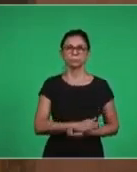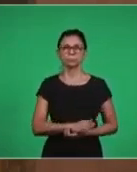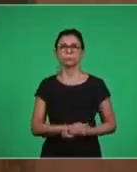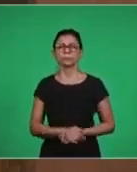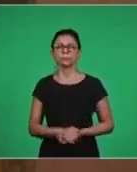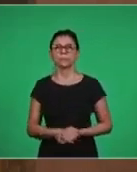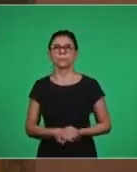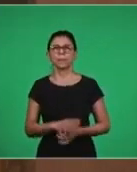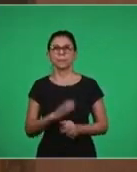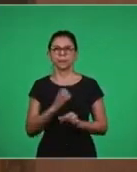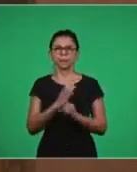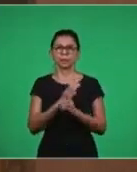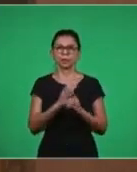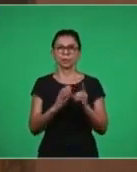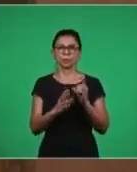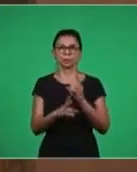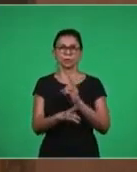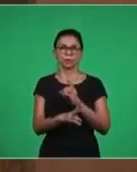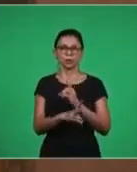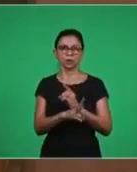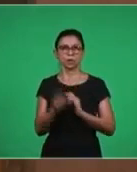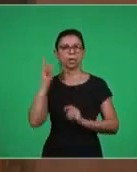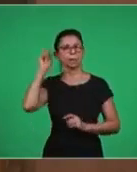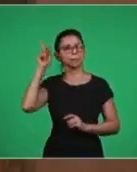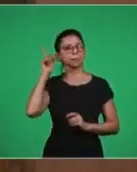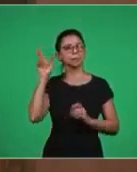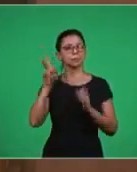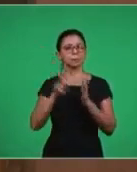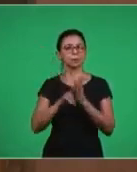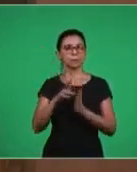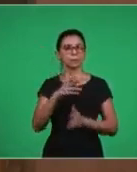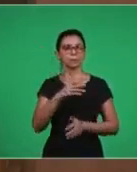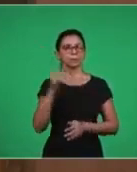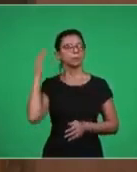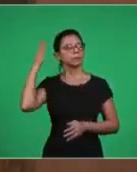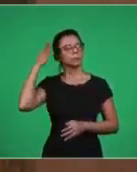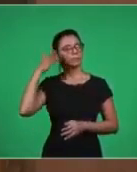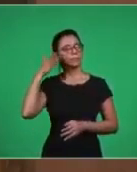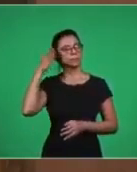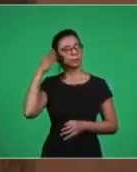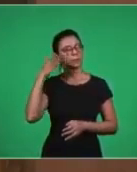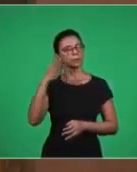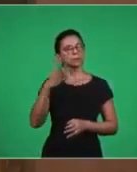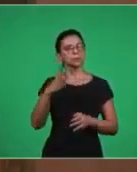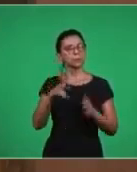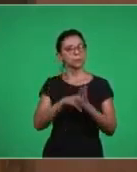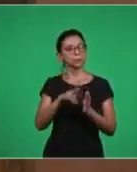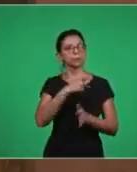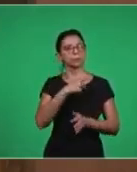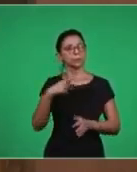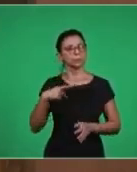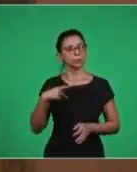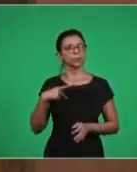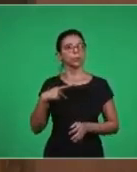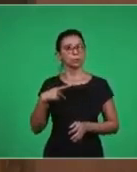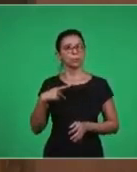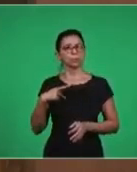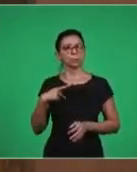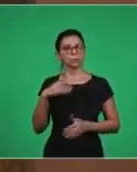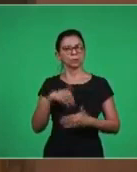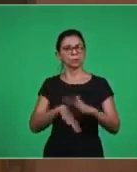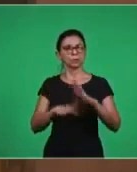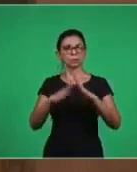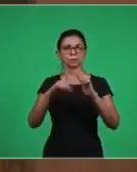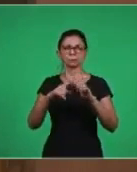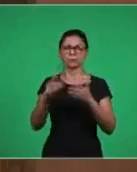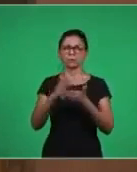The mass of vigil is for the pastor of the church. He's the one. It is being prepared. I don't know if it was already